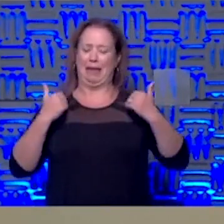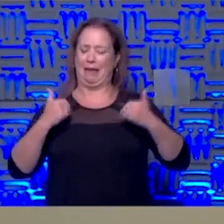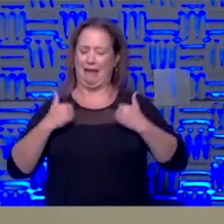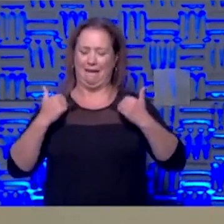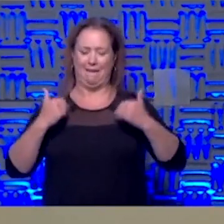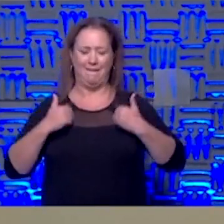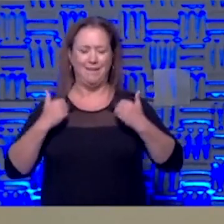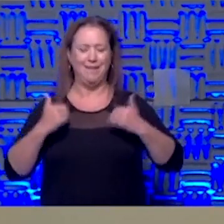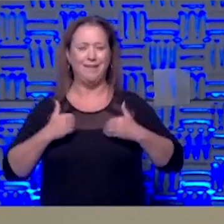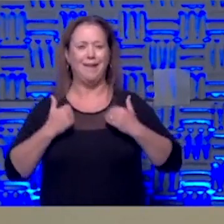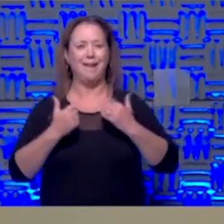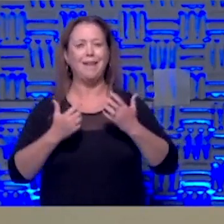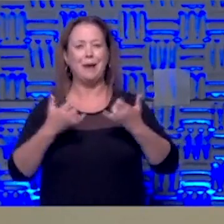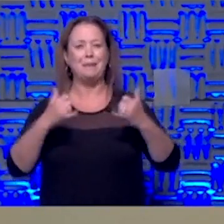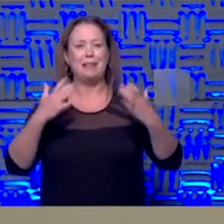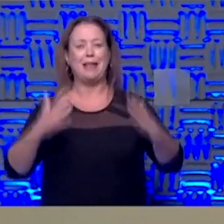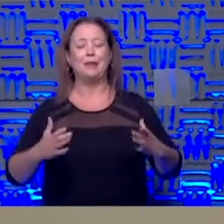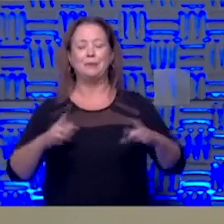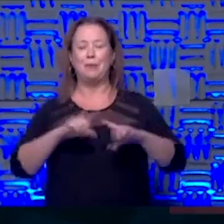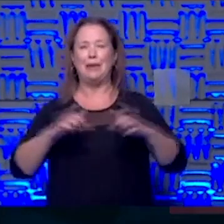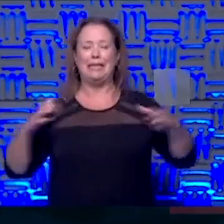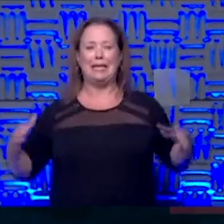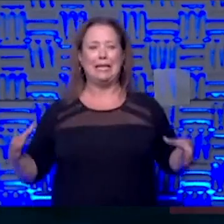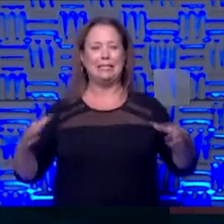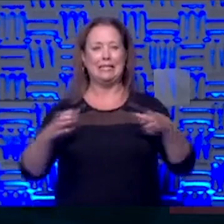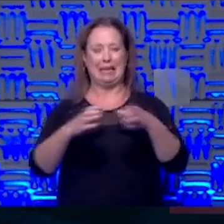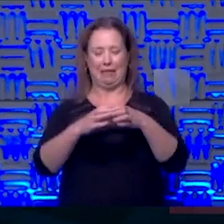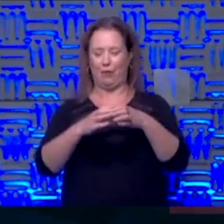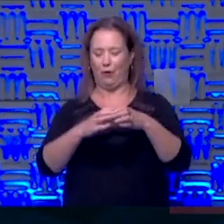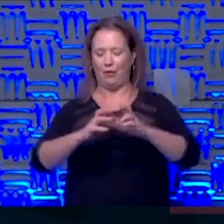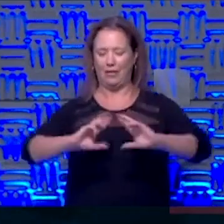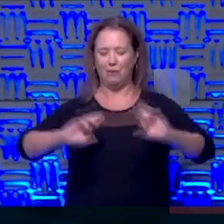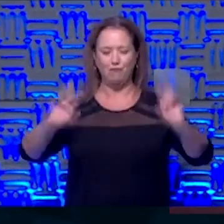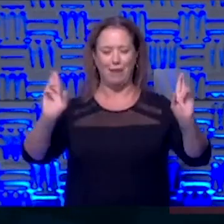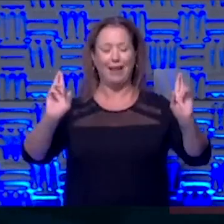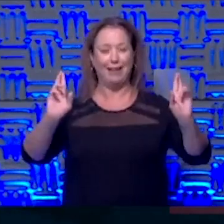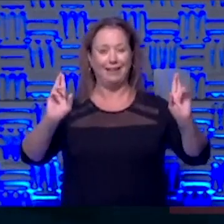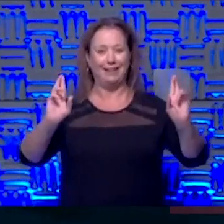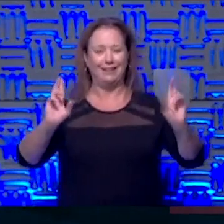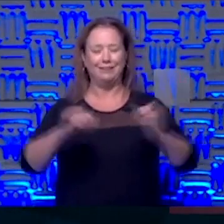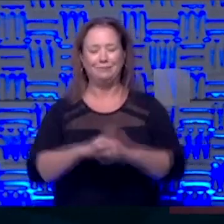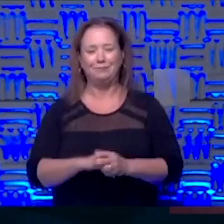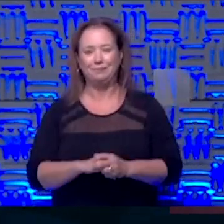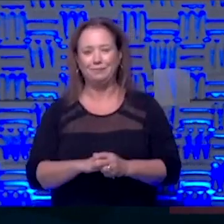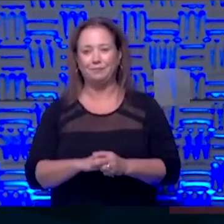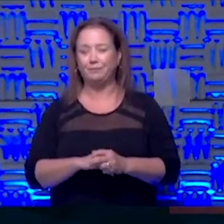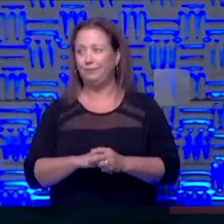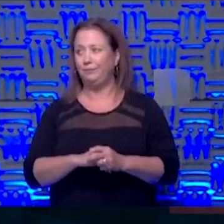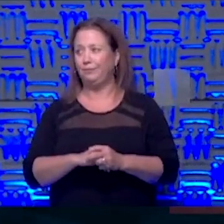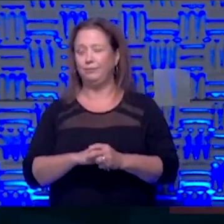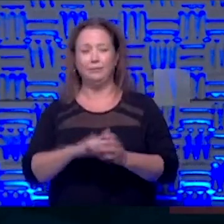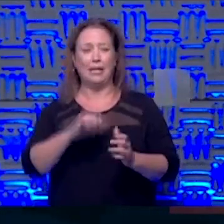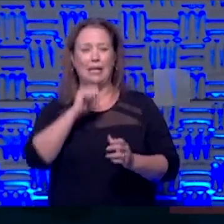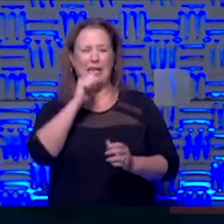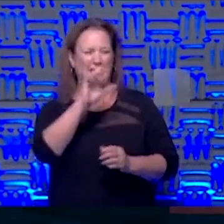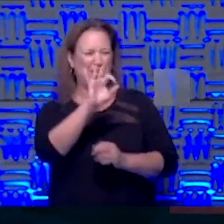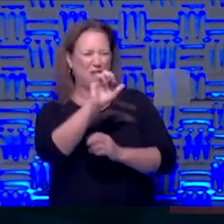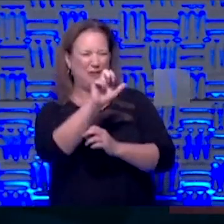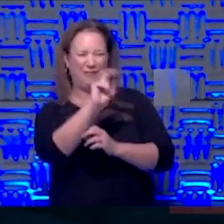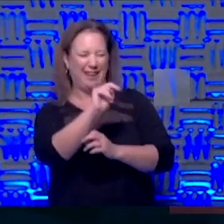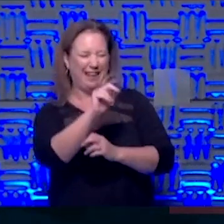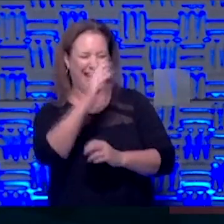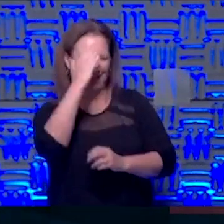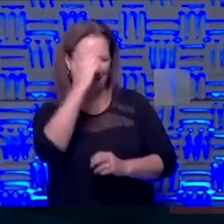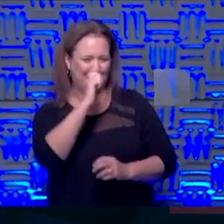just need for it to all come together, and we get ready to make another run. Not that you're a fan or anything like that,